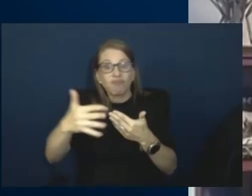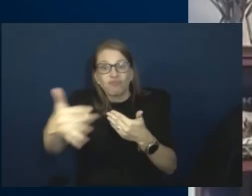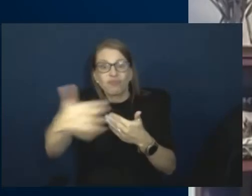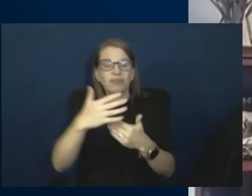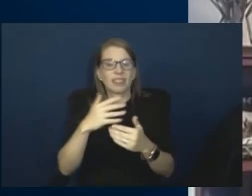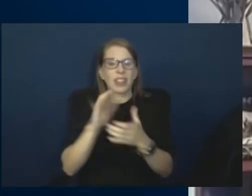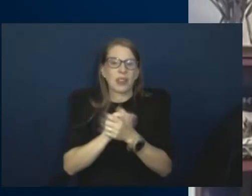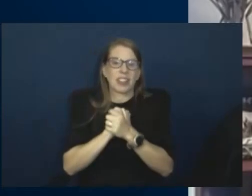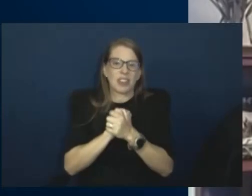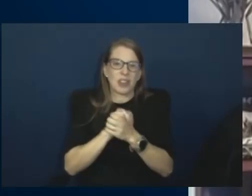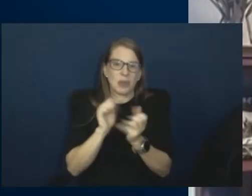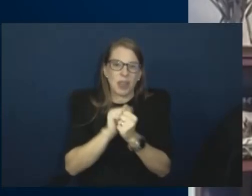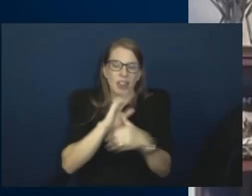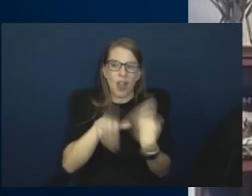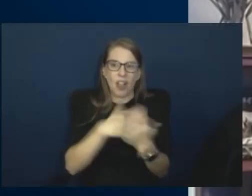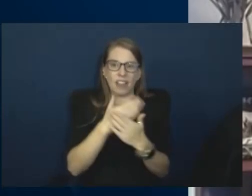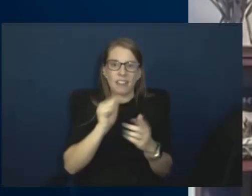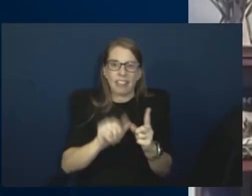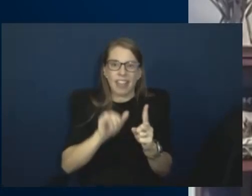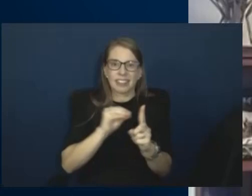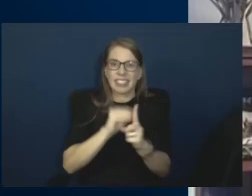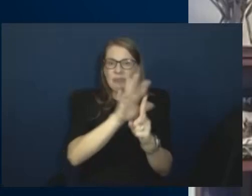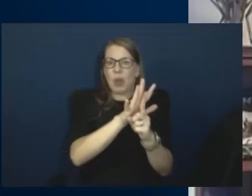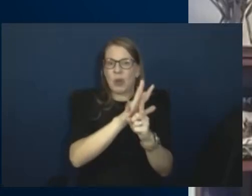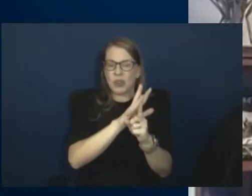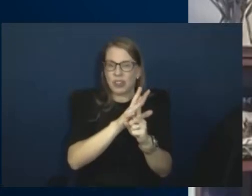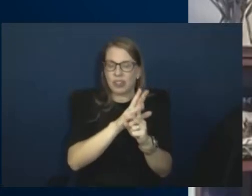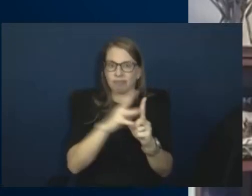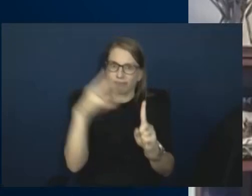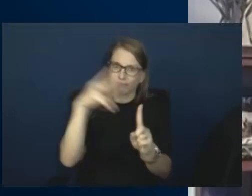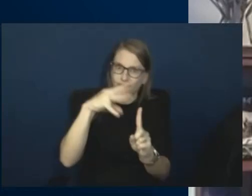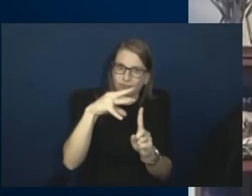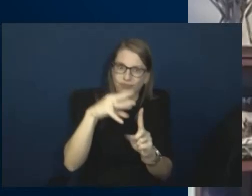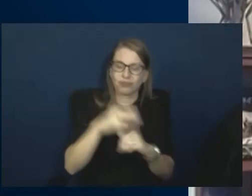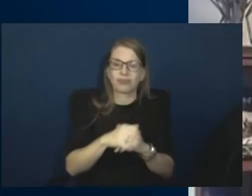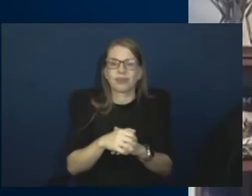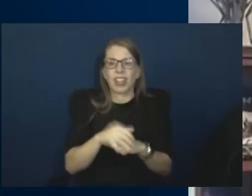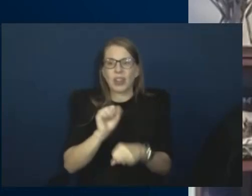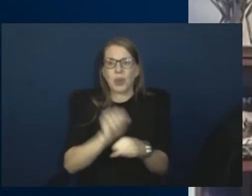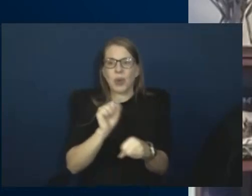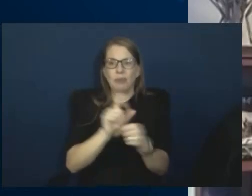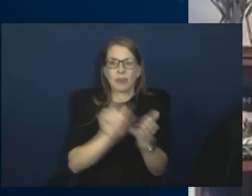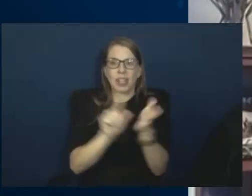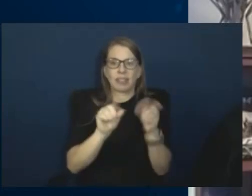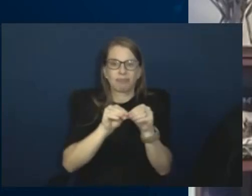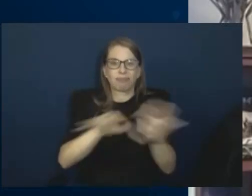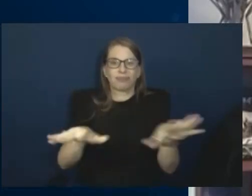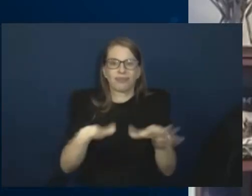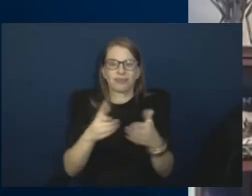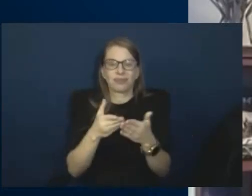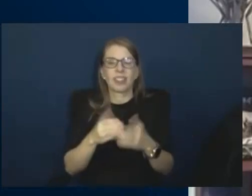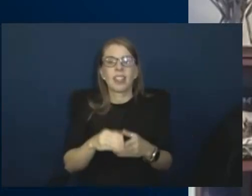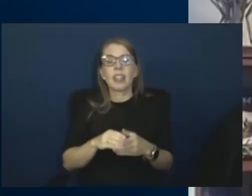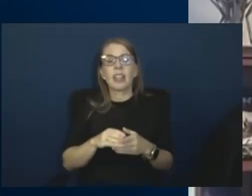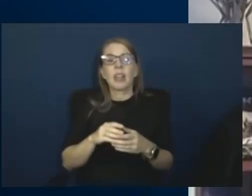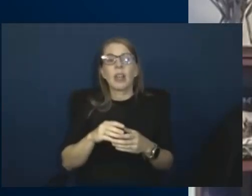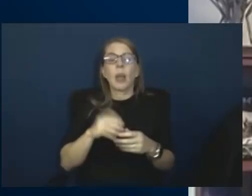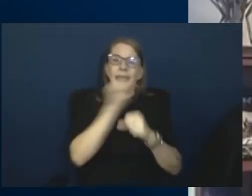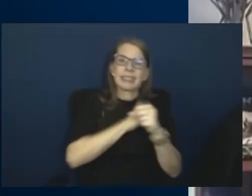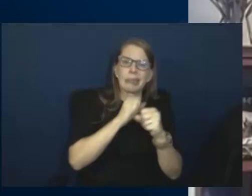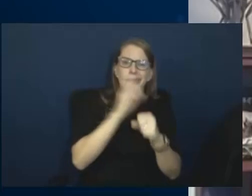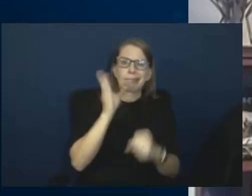that exposure and getting all of your word and your work out there. Speaking of mosquitoes/birds, I guess, I don't know if this